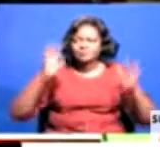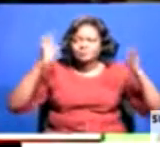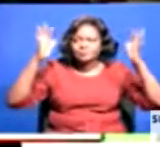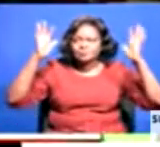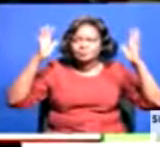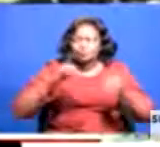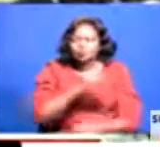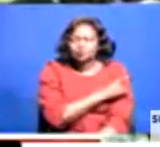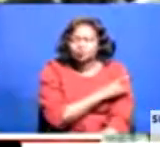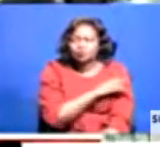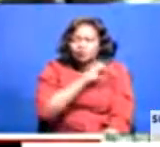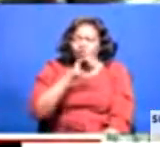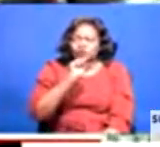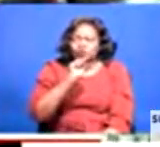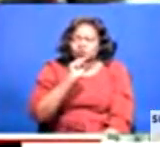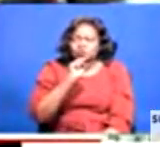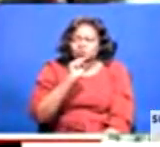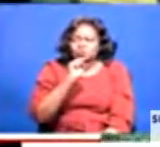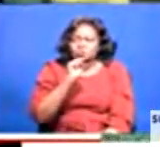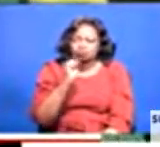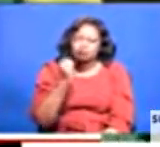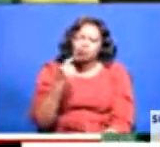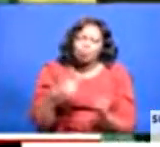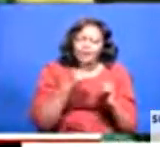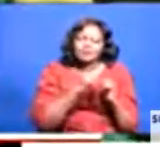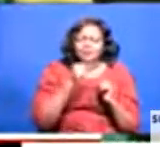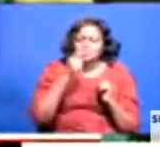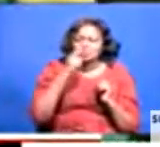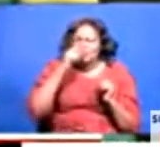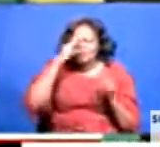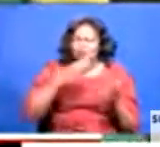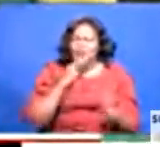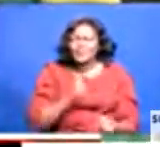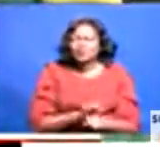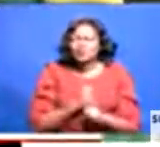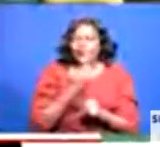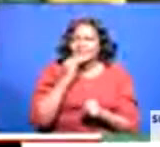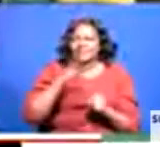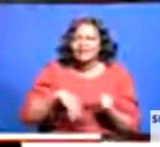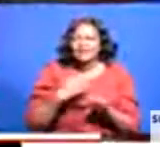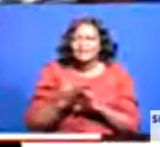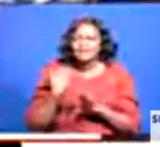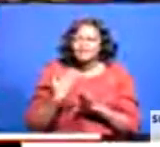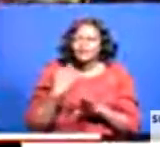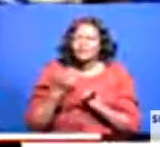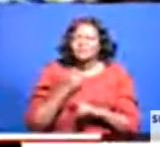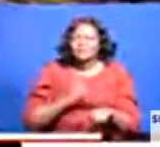Dr. Julius Malombe also made a comeback as Kitui governor, promising to do even better than during his first term.